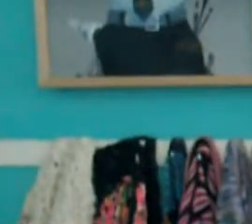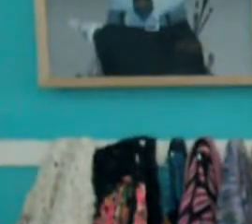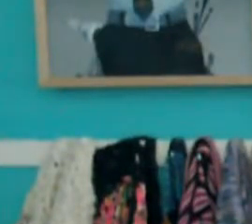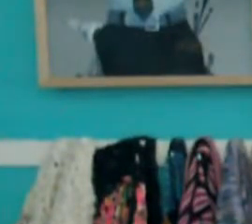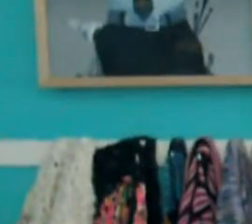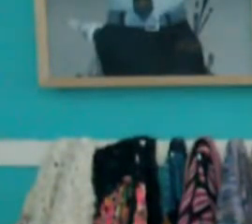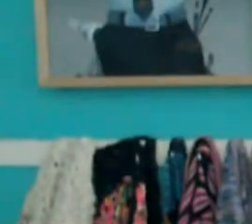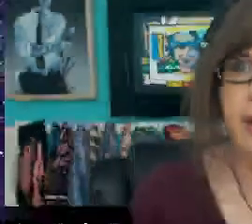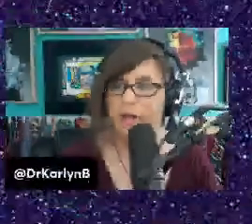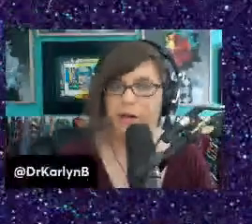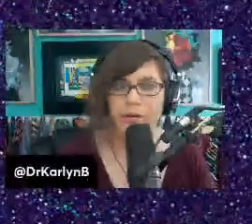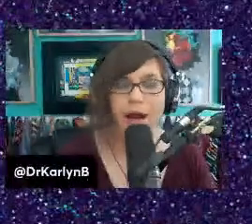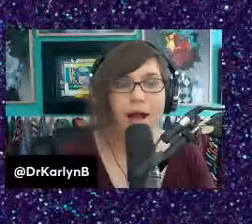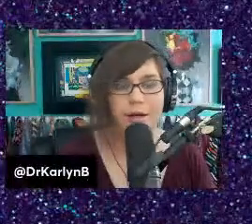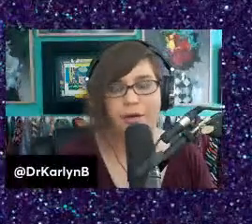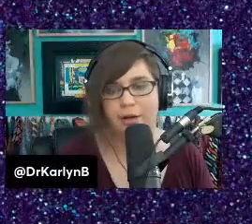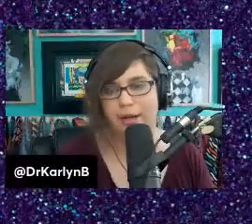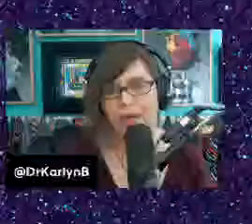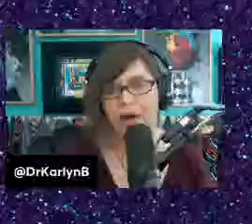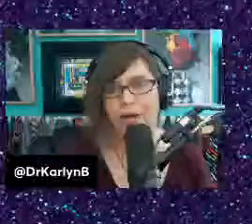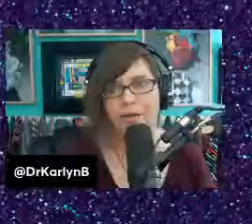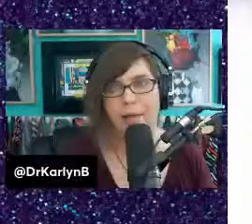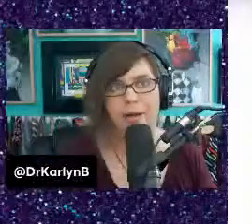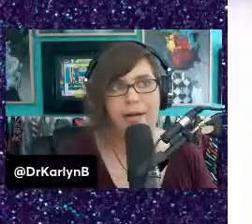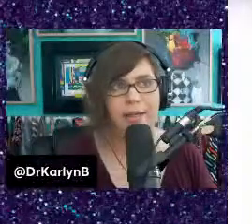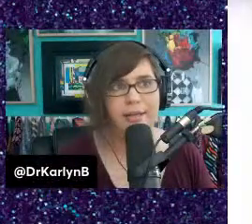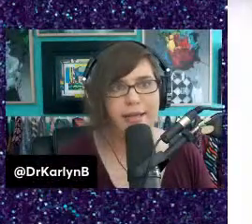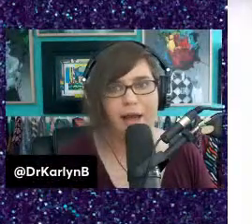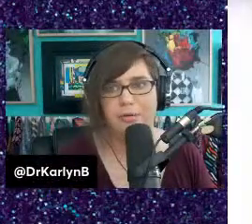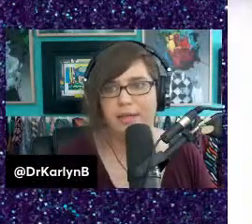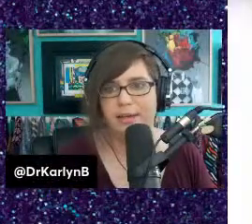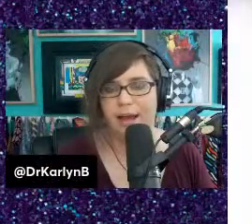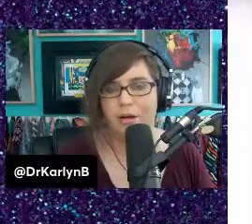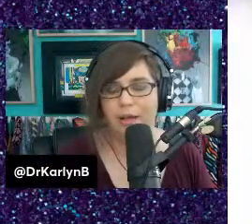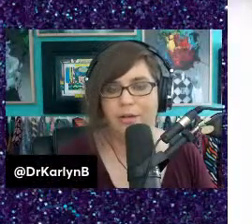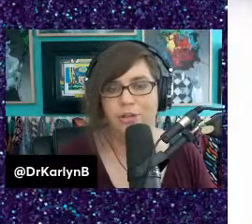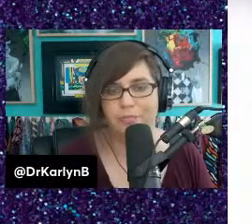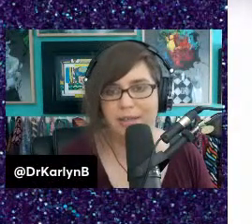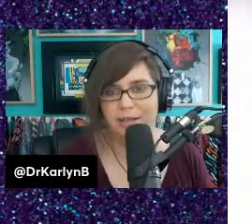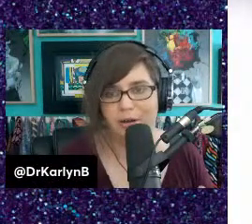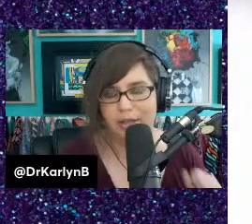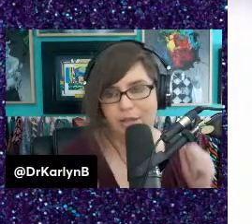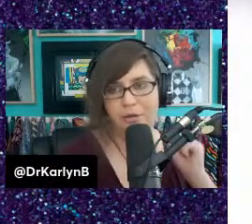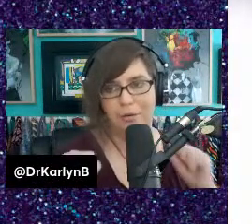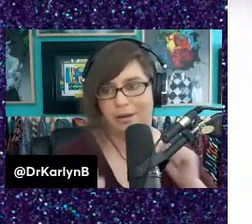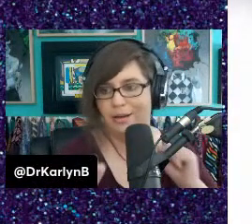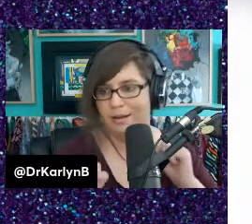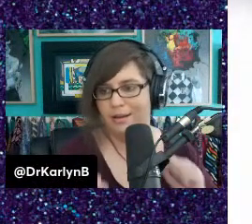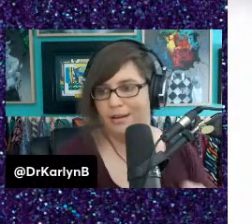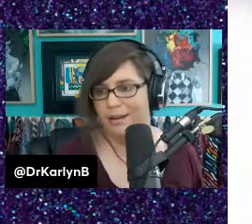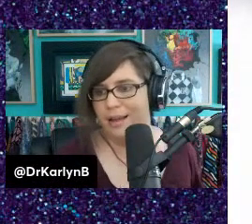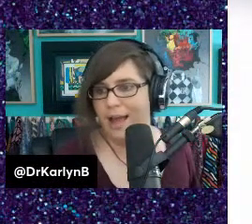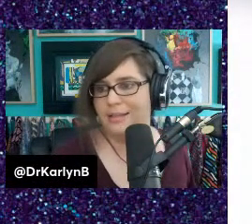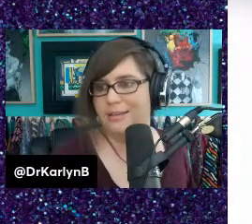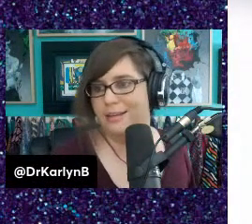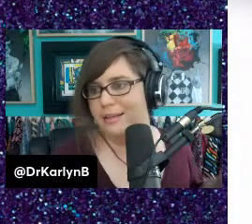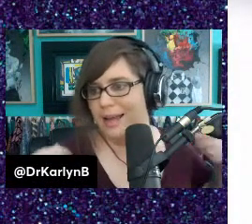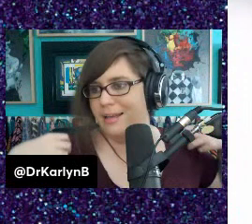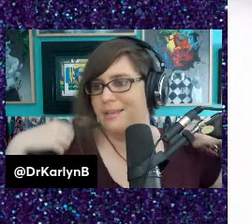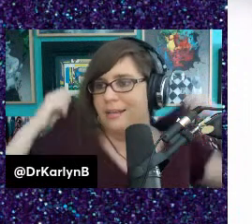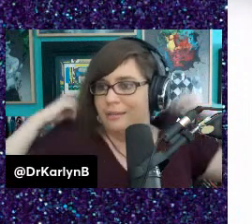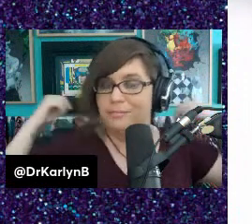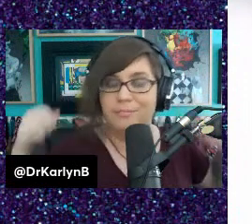Chrome tab. There we go. I don't hear any audio yet, but it is counting down and should be starting soon.